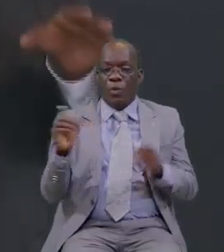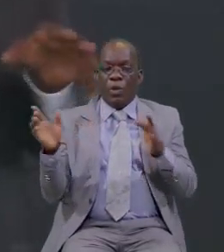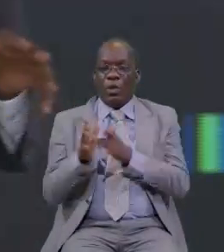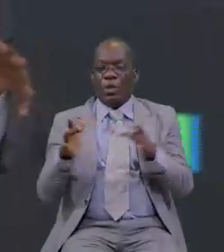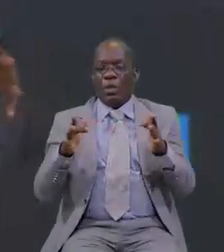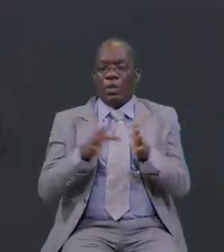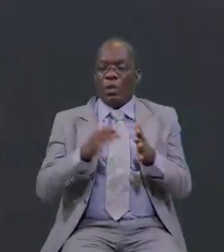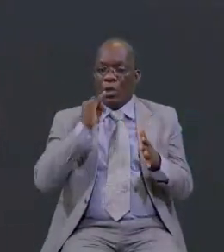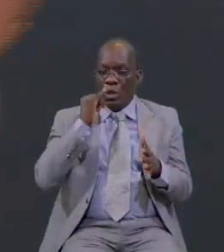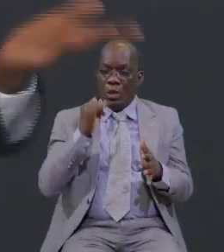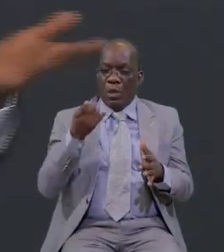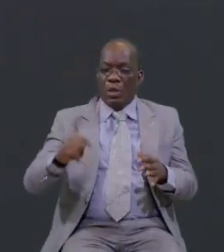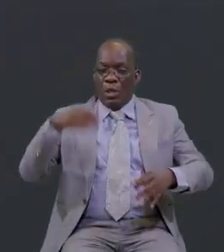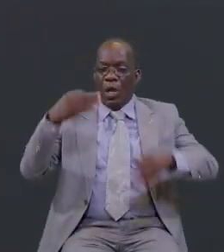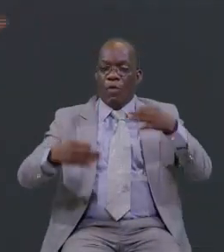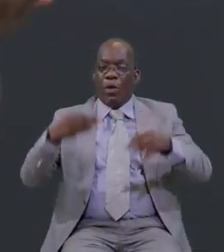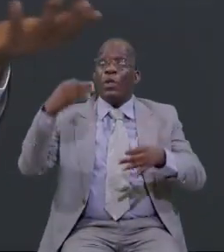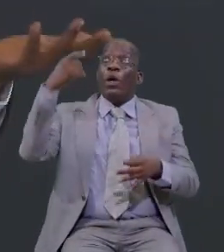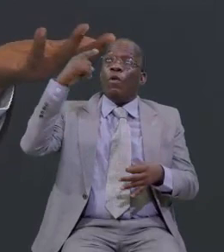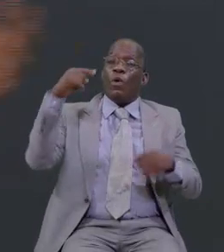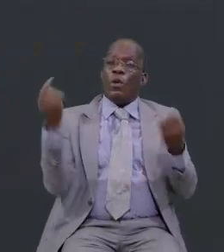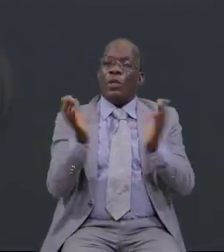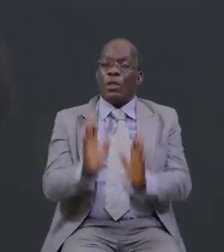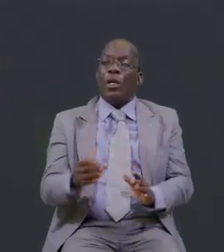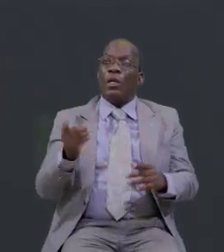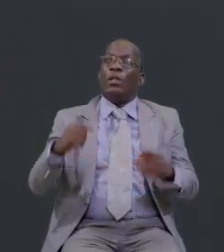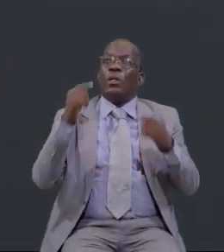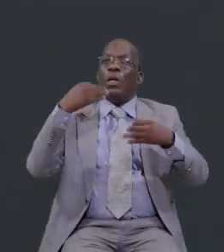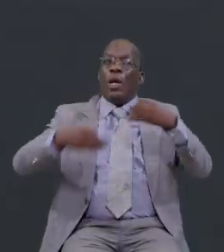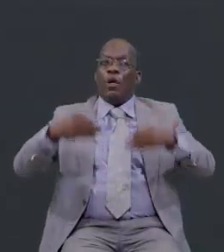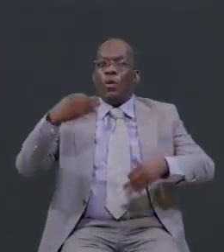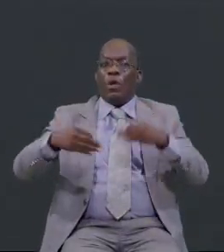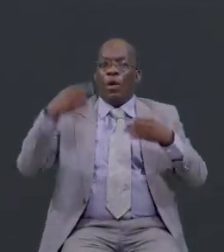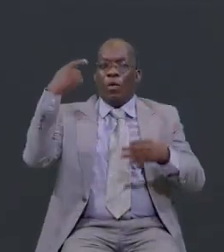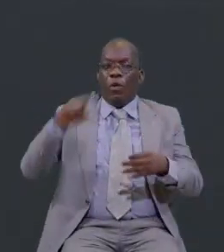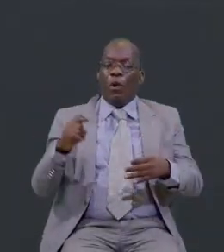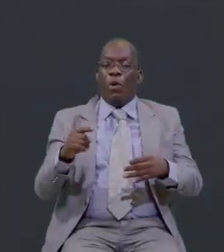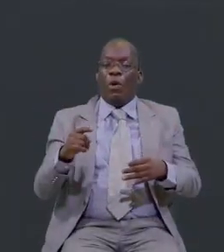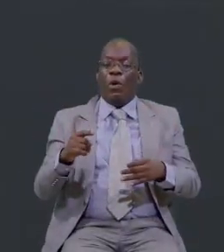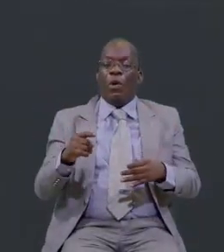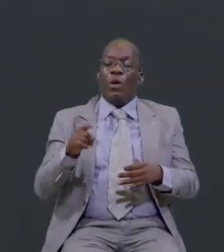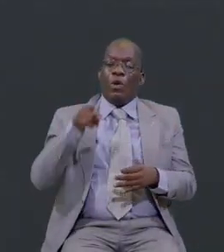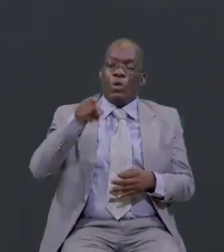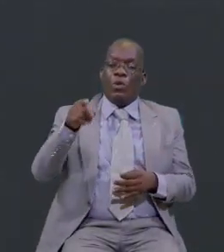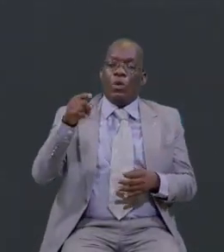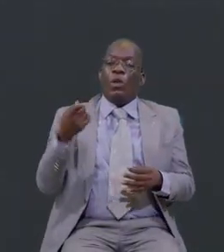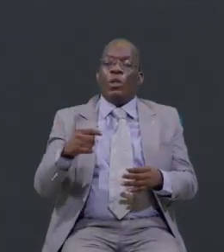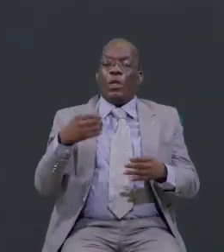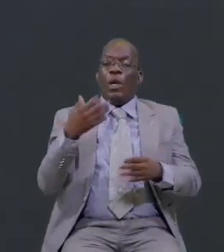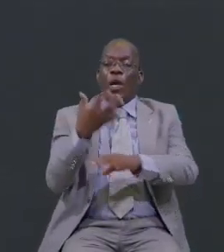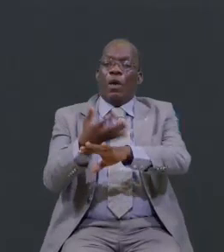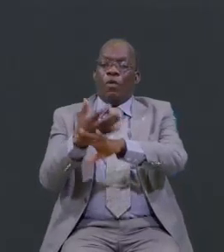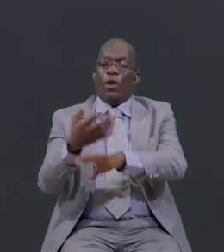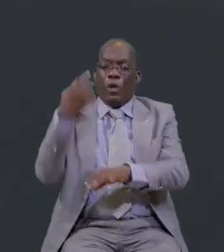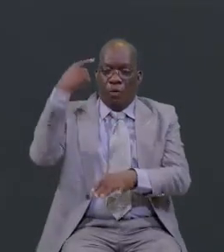The advocate for sinners and the advocate for saints. The advocate for you. The advocate for me. He is